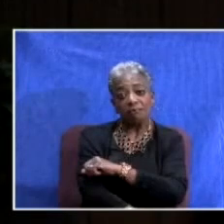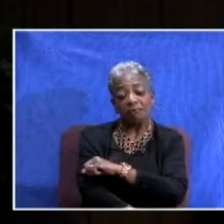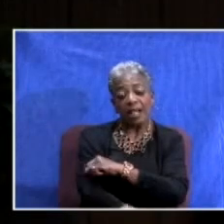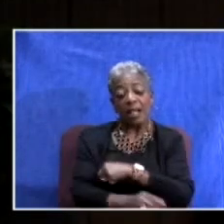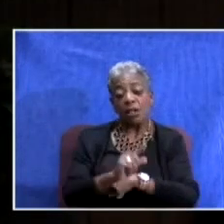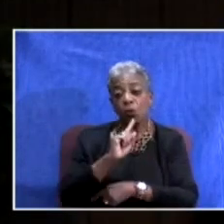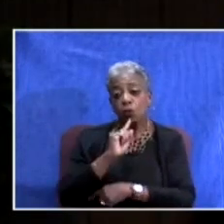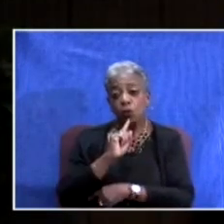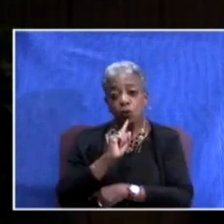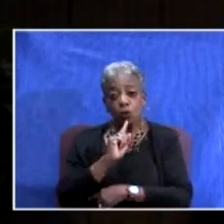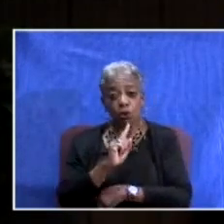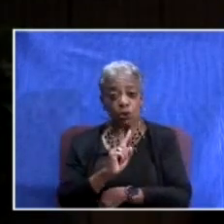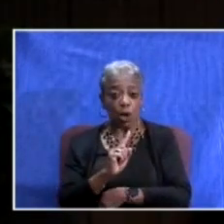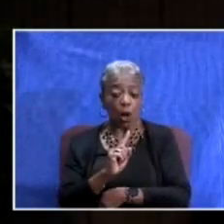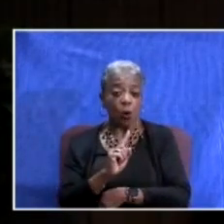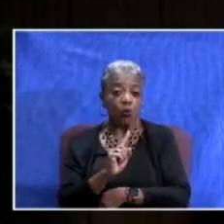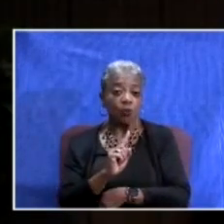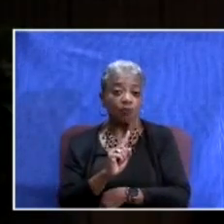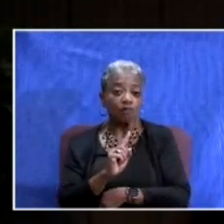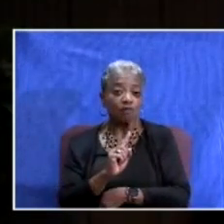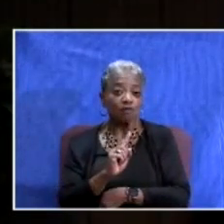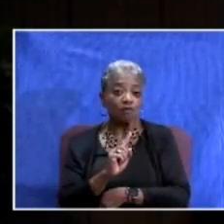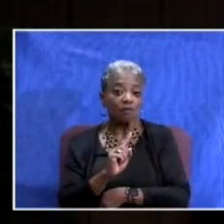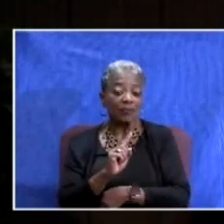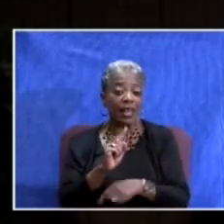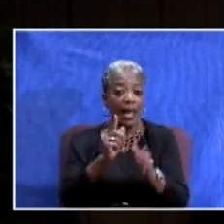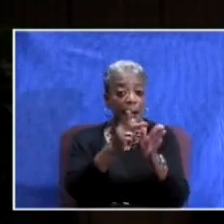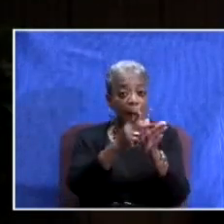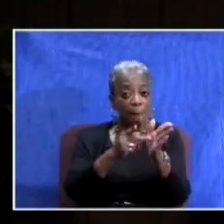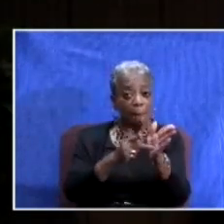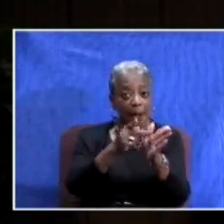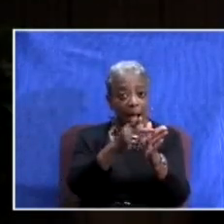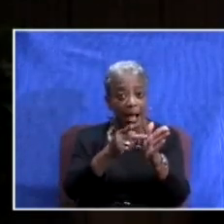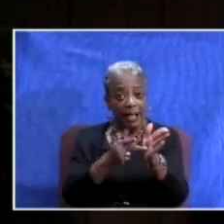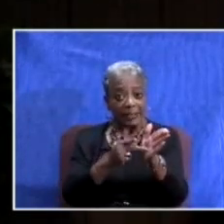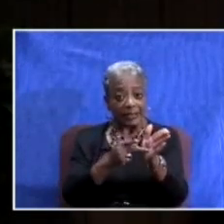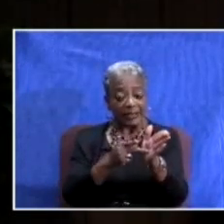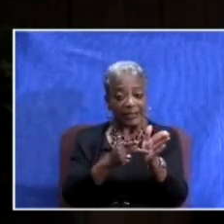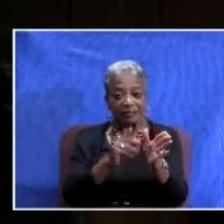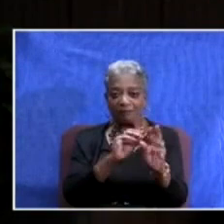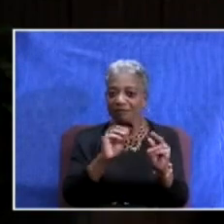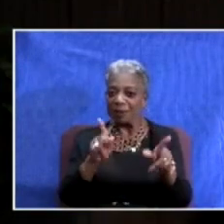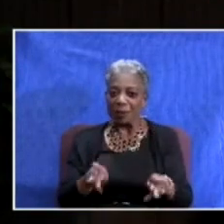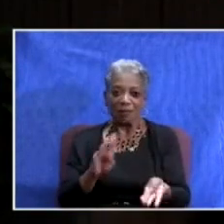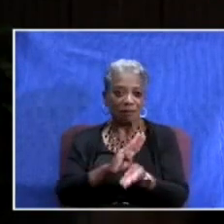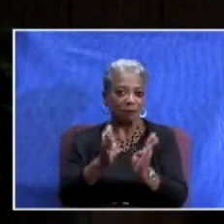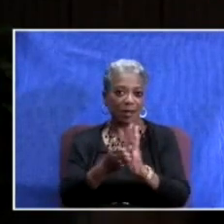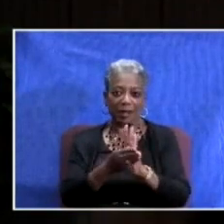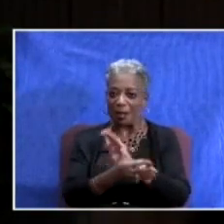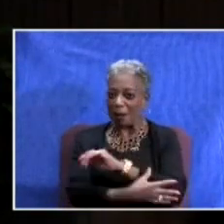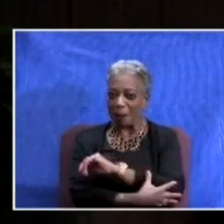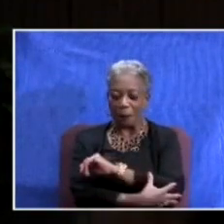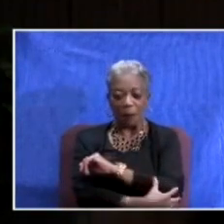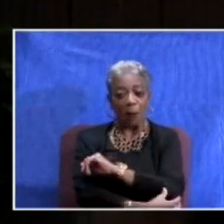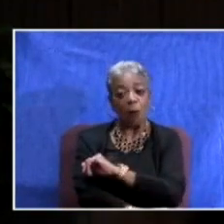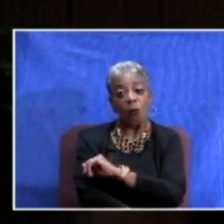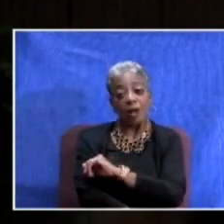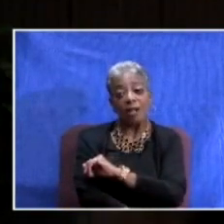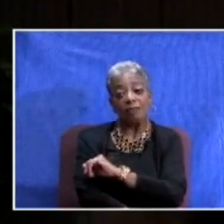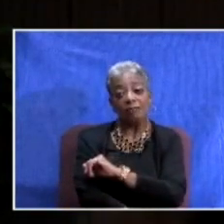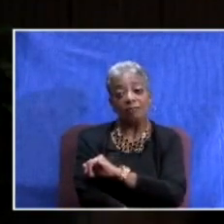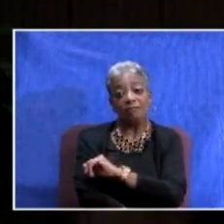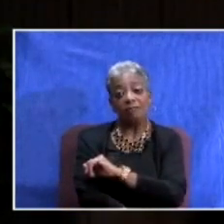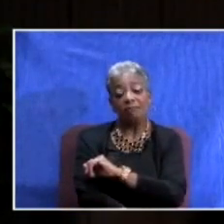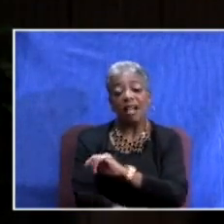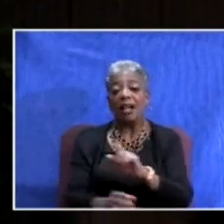So if you eliminate if you have good policies, nobody will be poor in the first place.